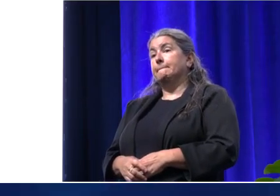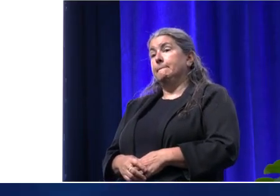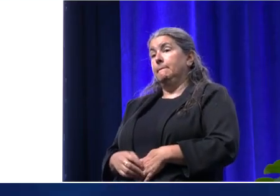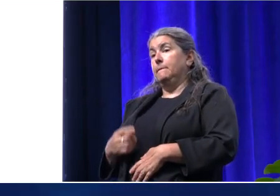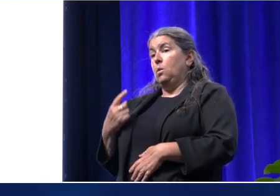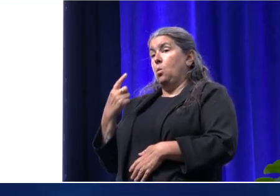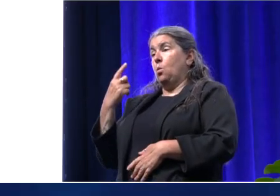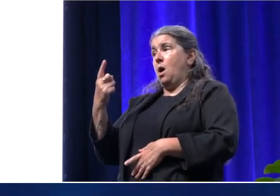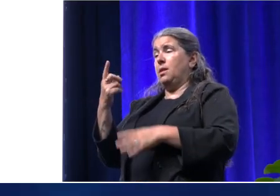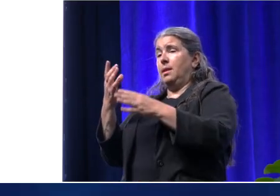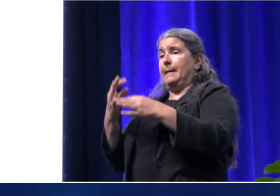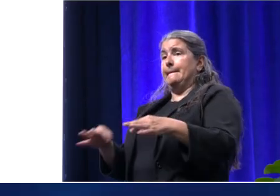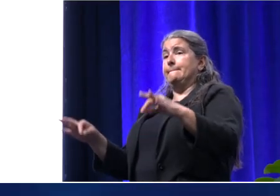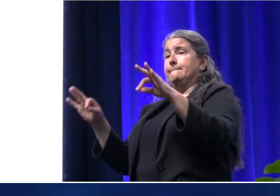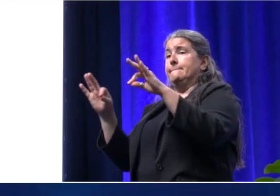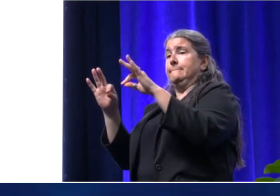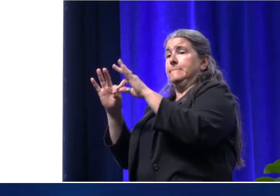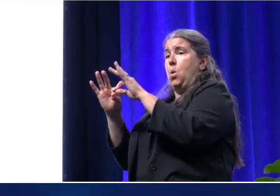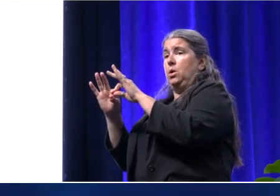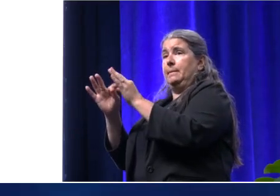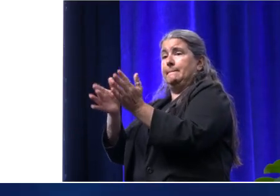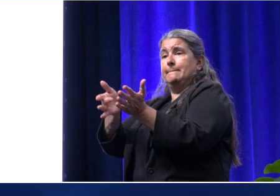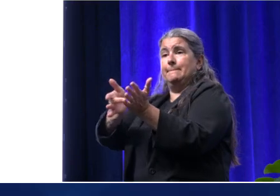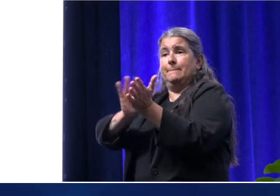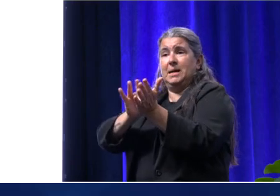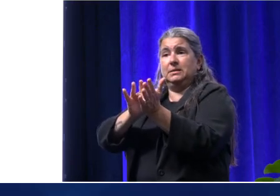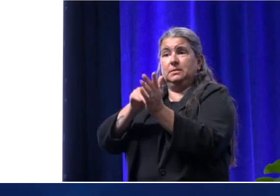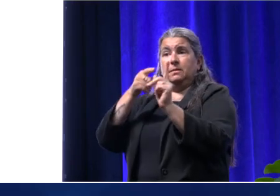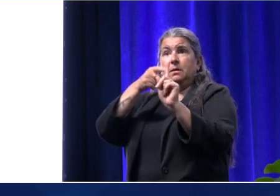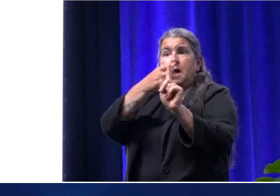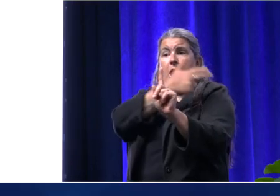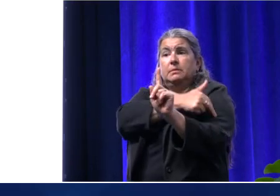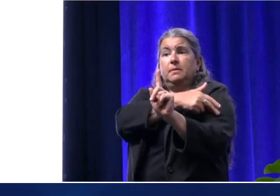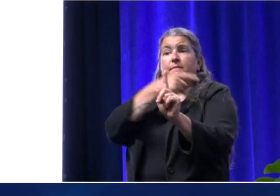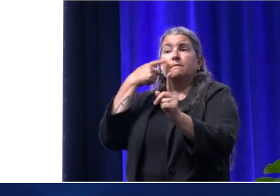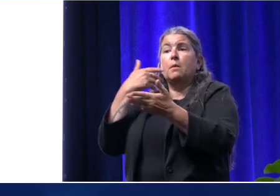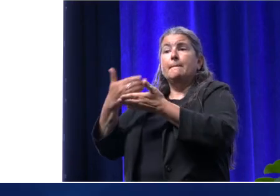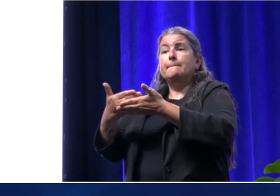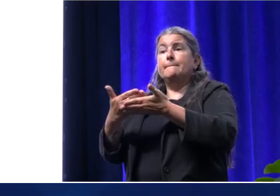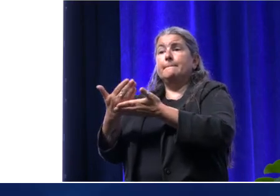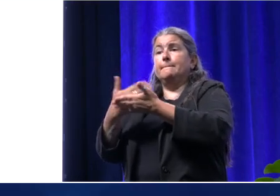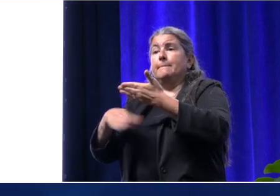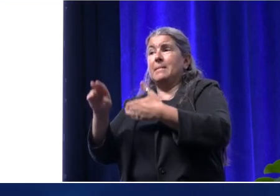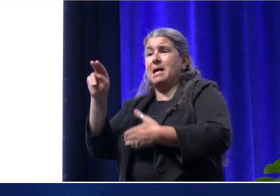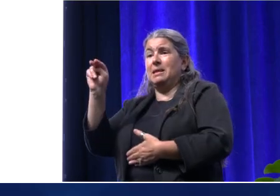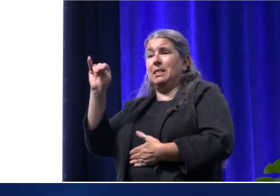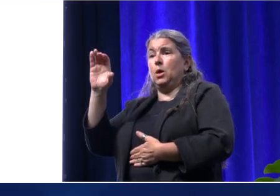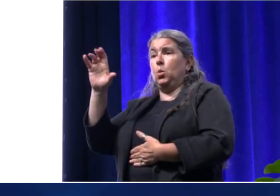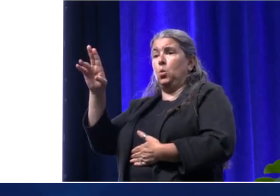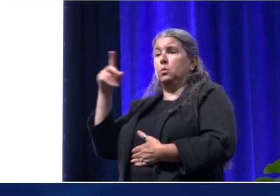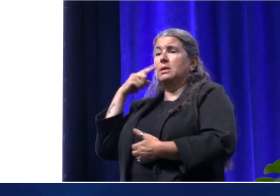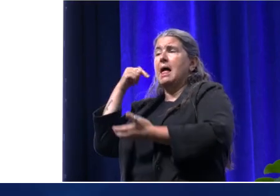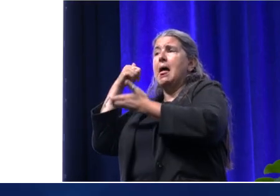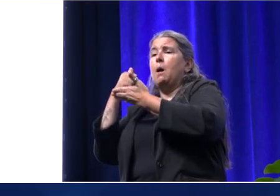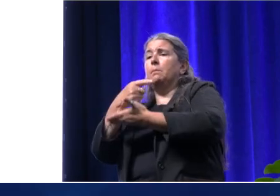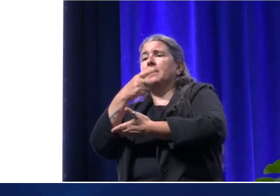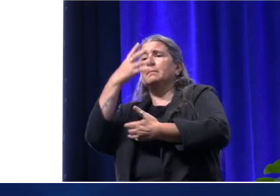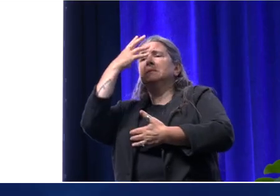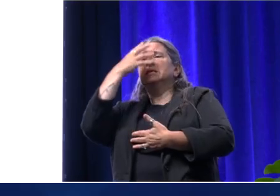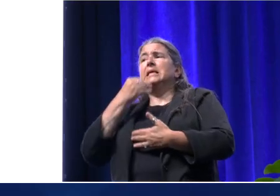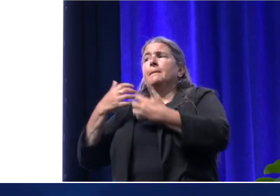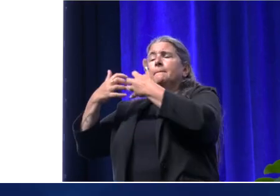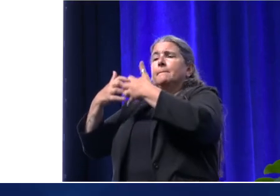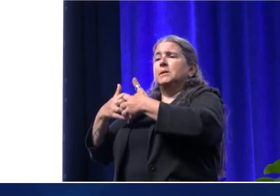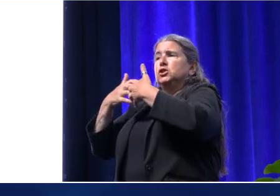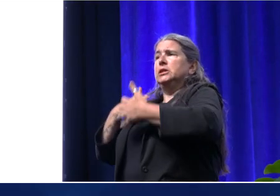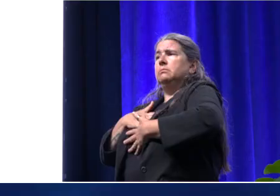Babies on ventilators, this is what you give them in the NICU for them to be sedated and have that machine breathe for them. So